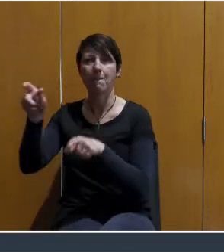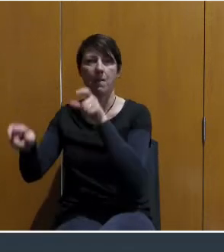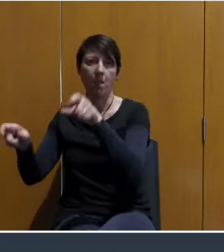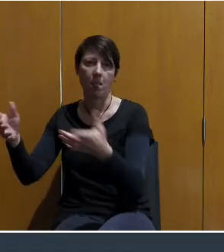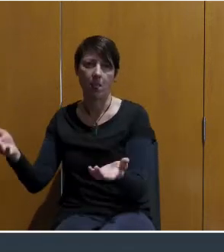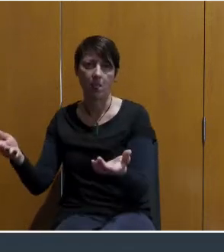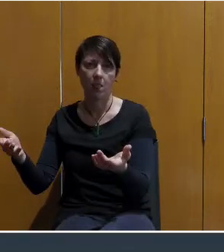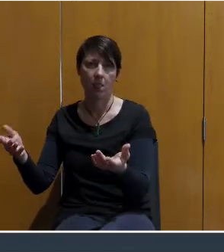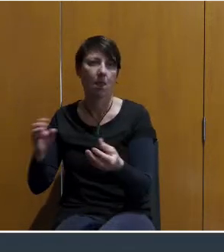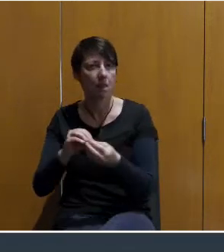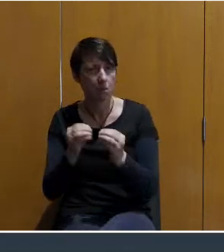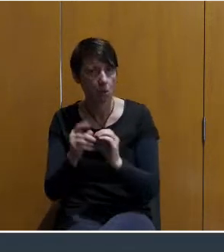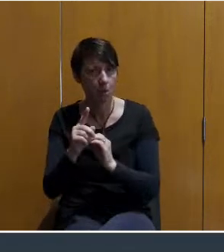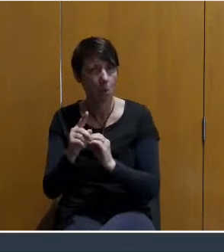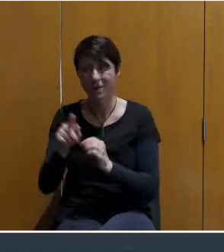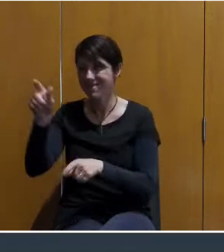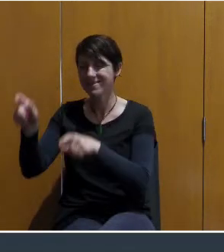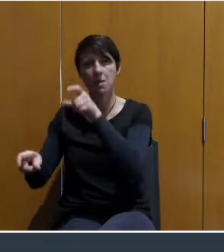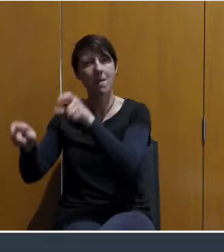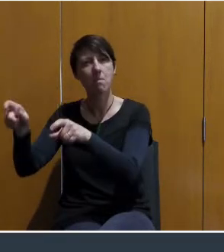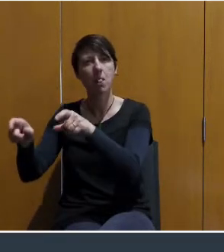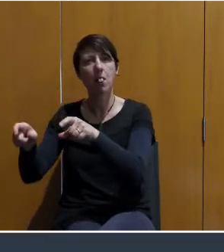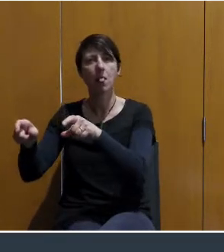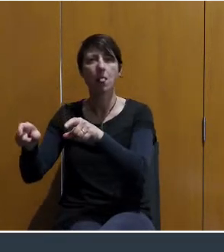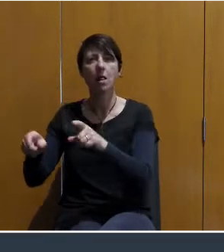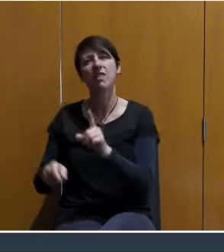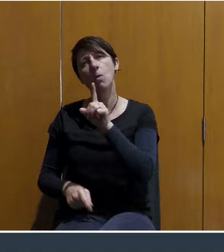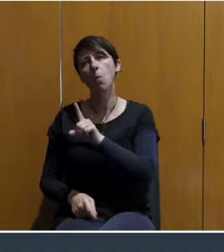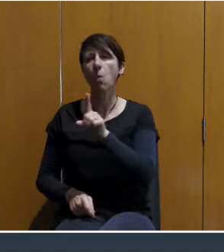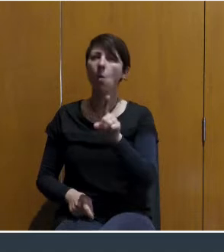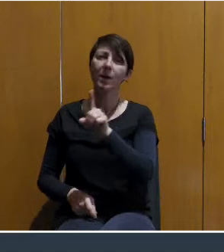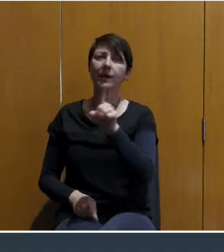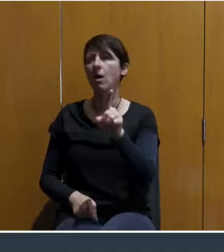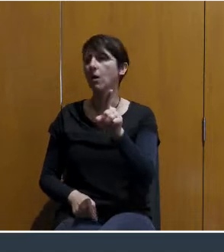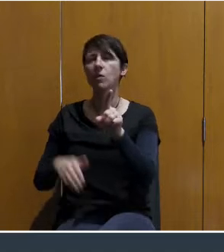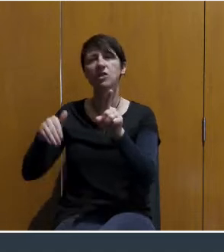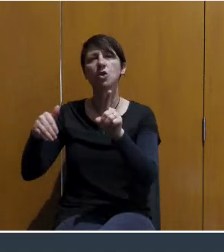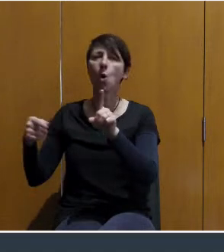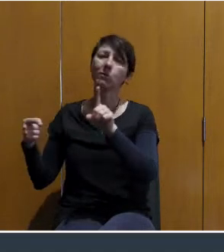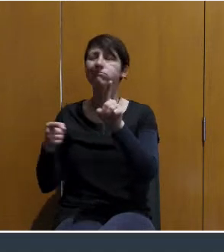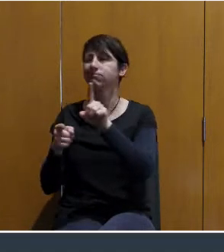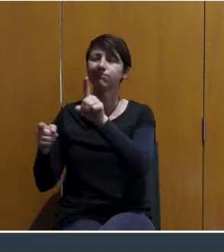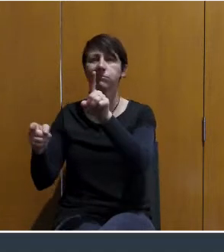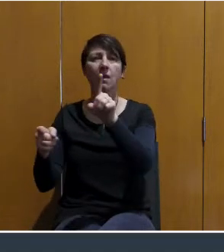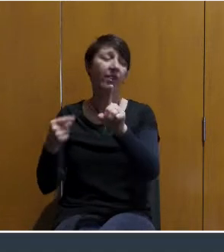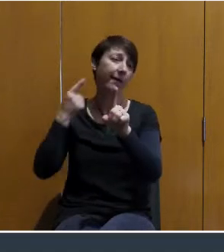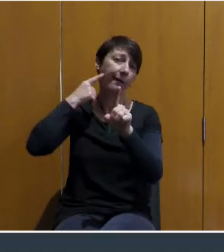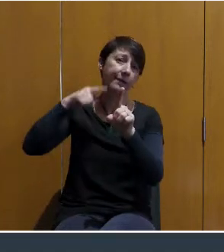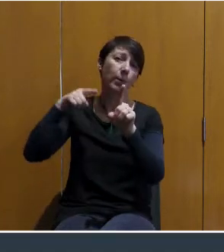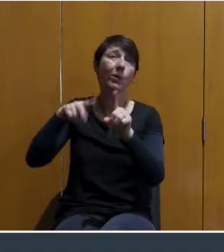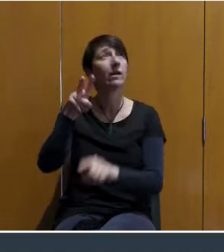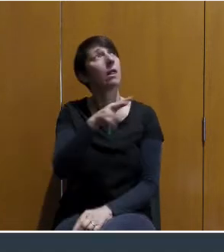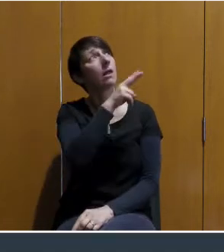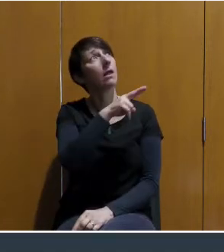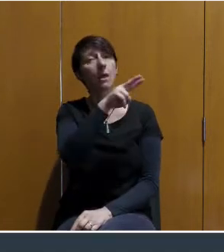to their dogs. And the retractable lead is a disaster for